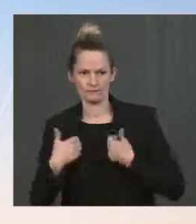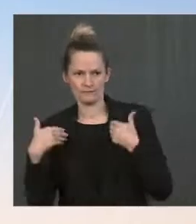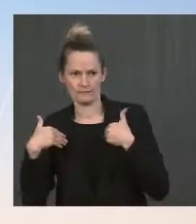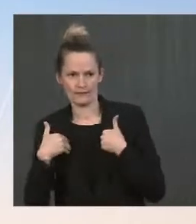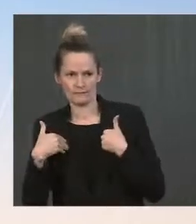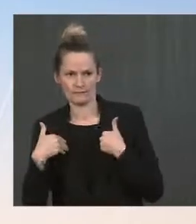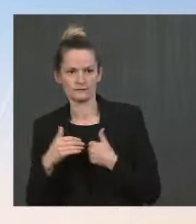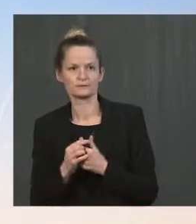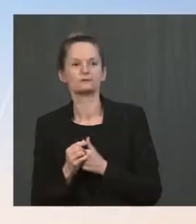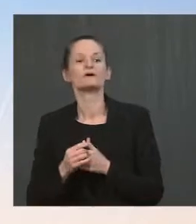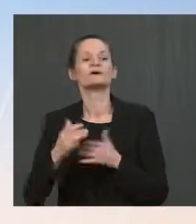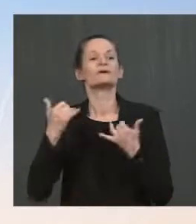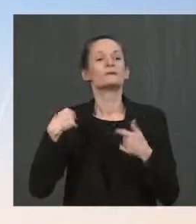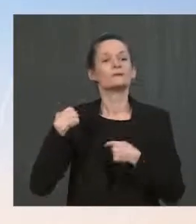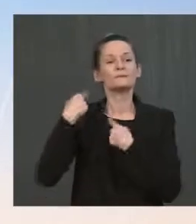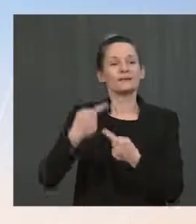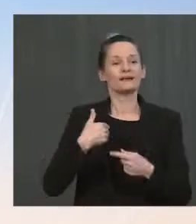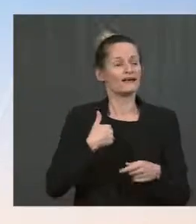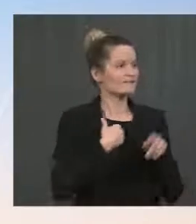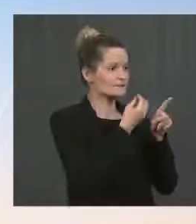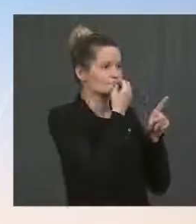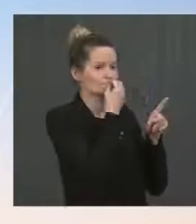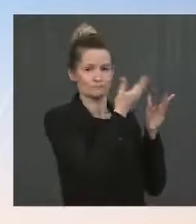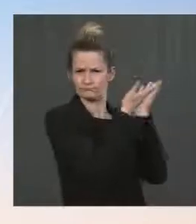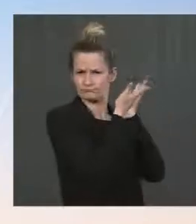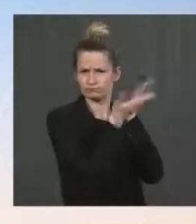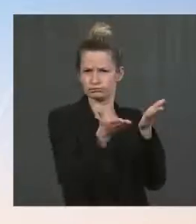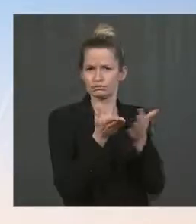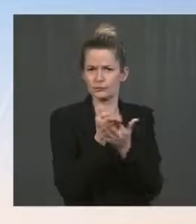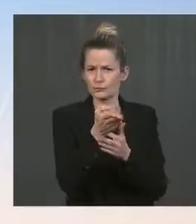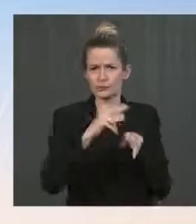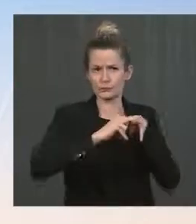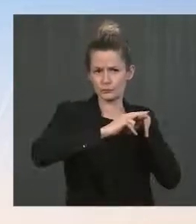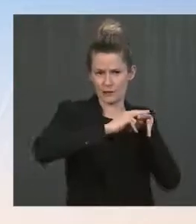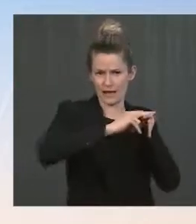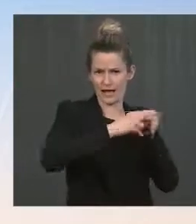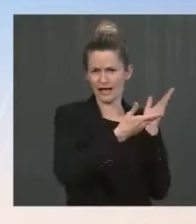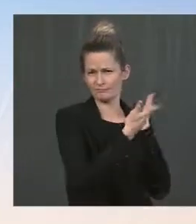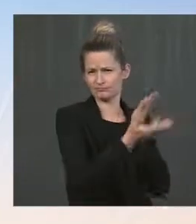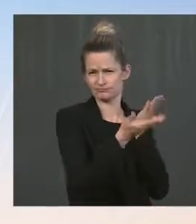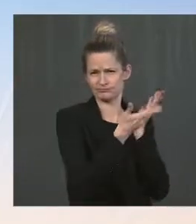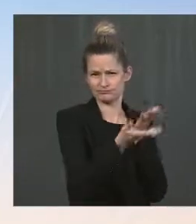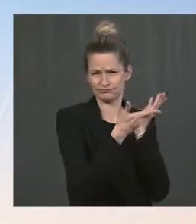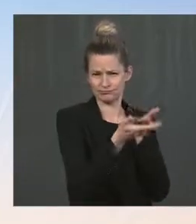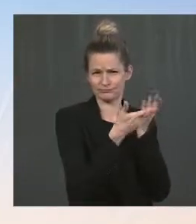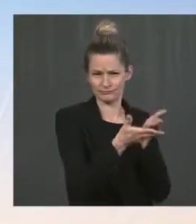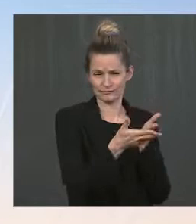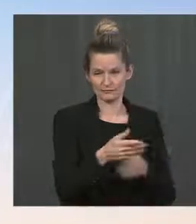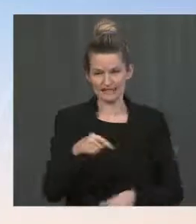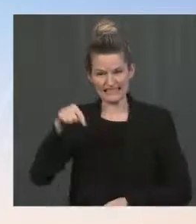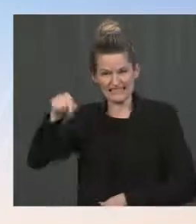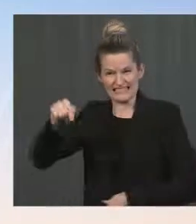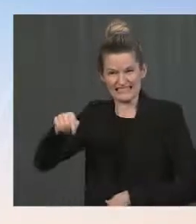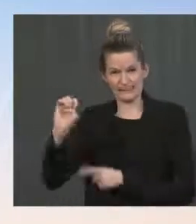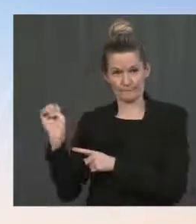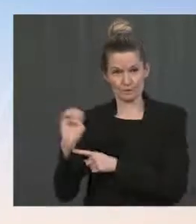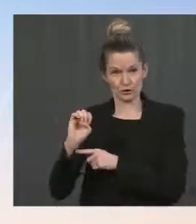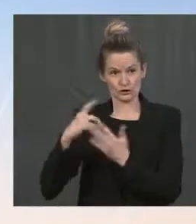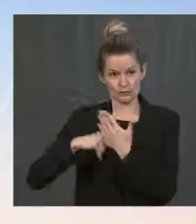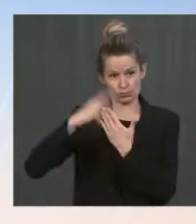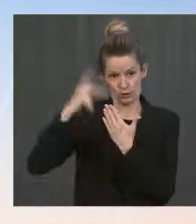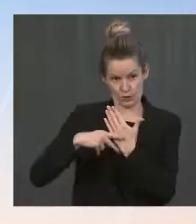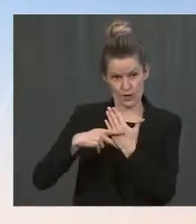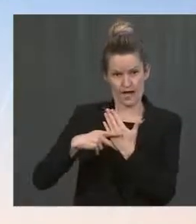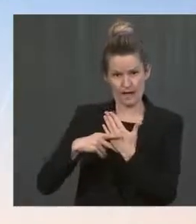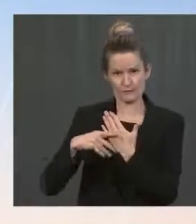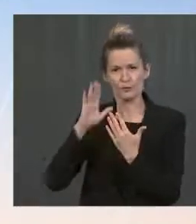incredibly increased cost to them. So we're going to use this emergency program to provide up to 60% of the additional costs